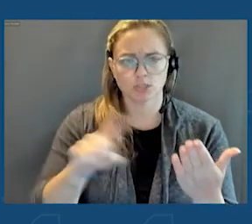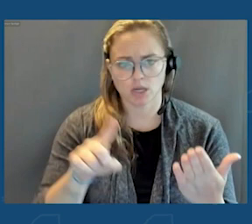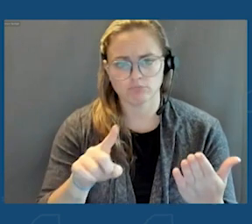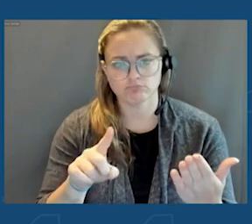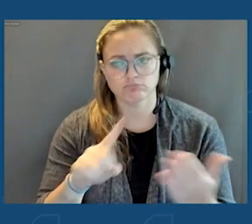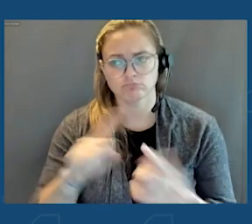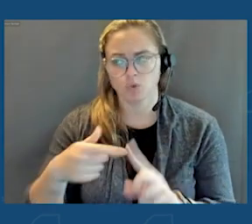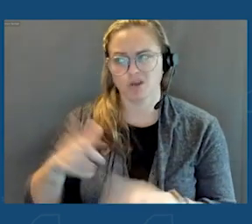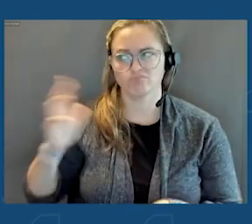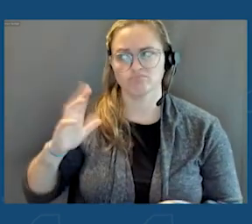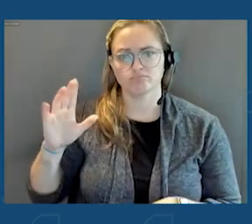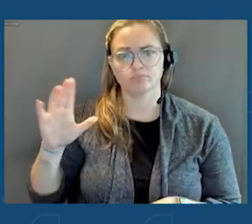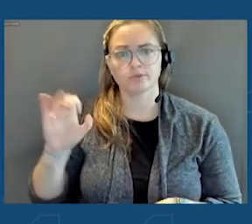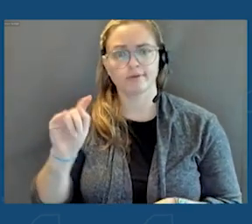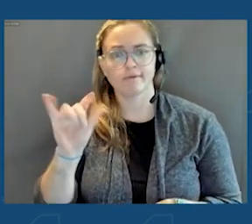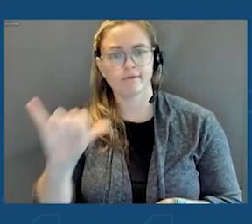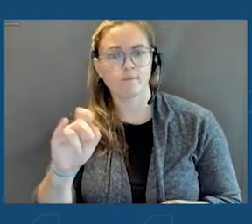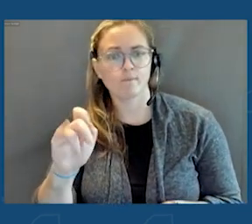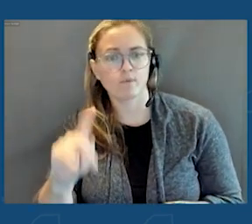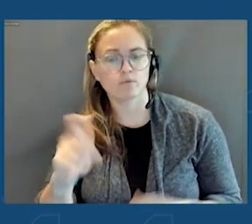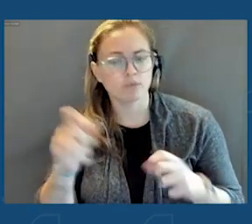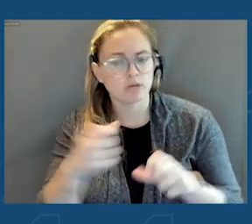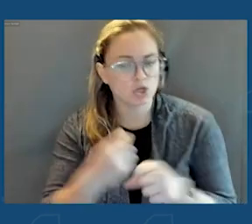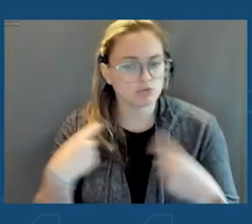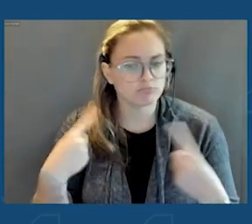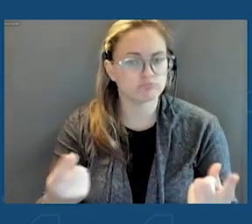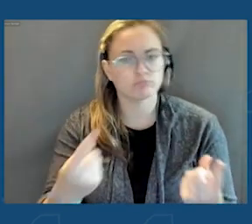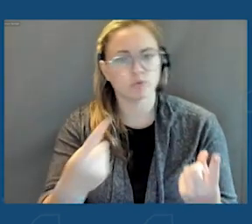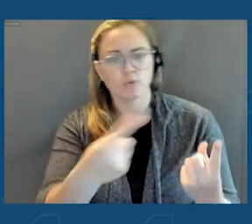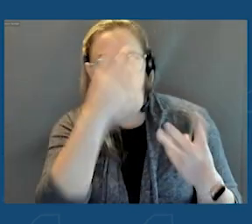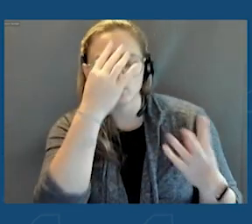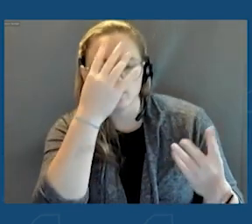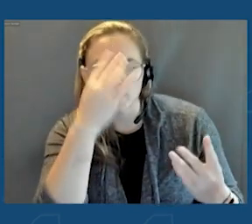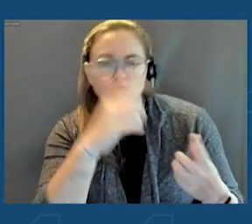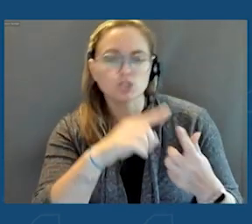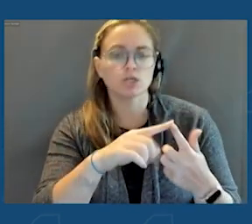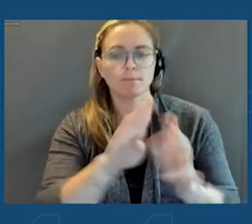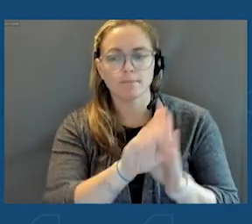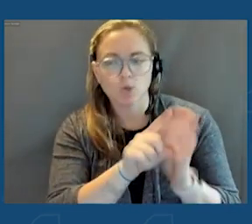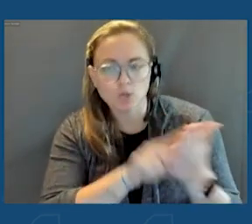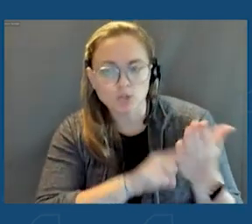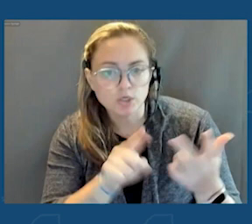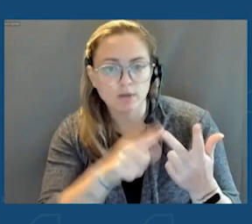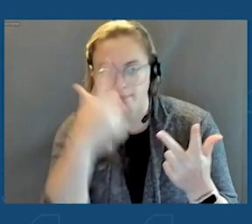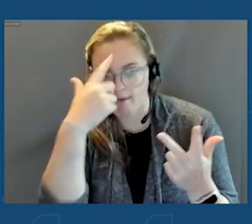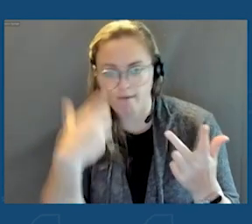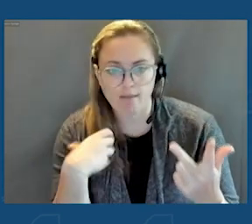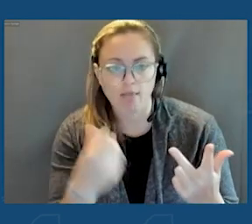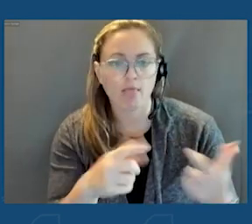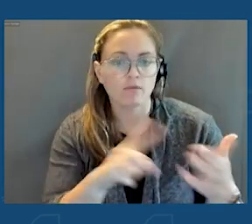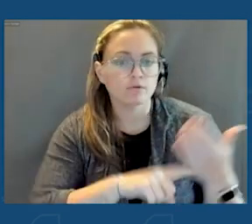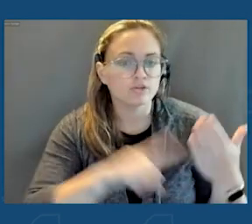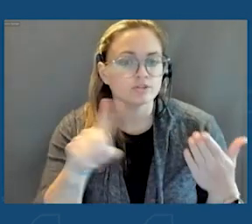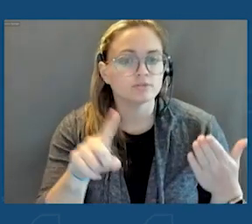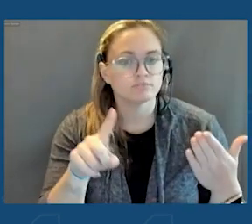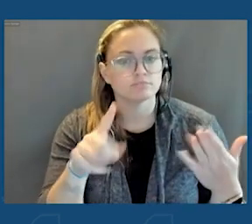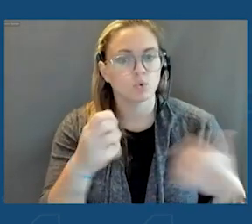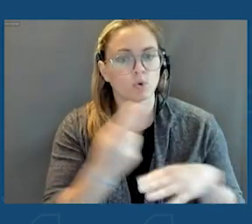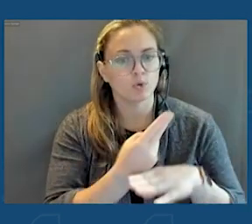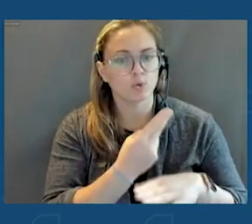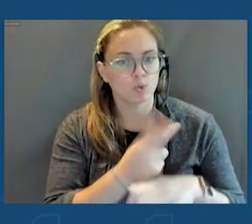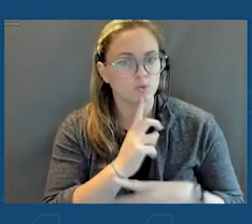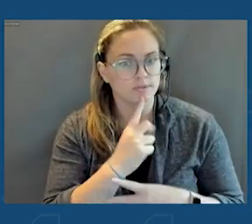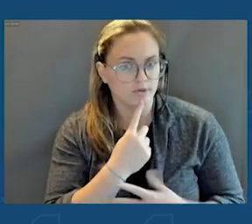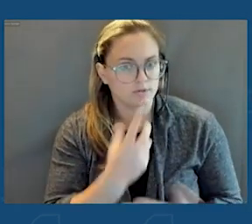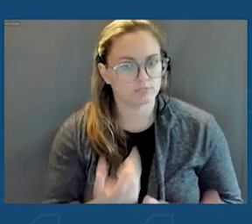for many years. So you get all kinds of data coming in, background checks, mental health checks. I want those mental health reports viewed seriously. What